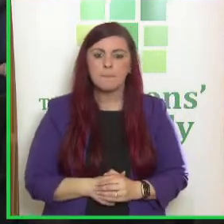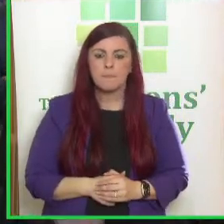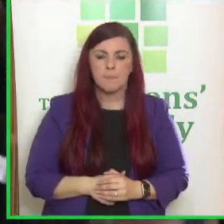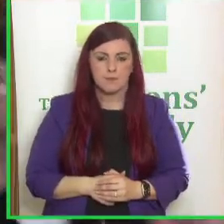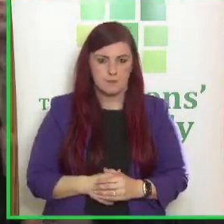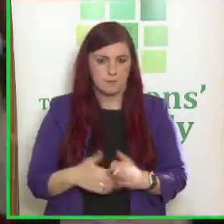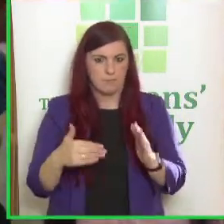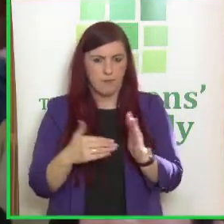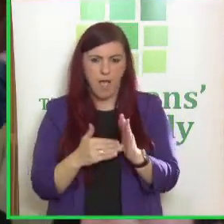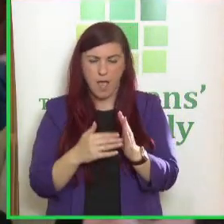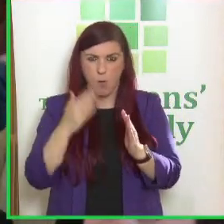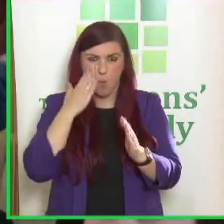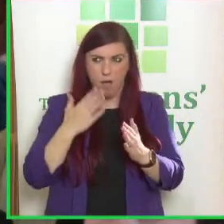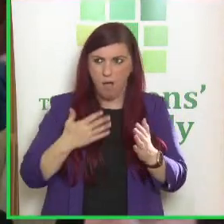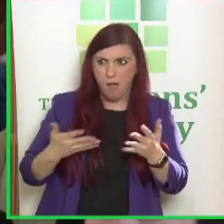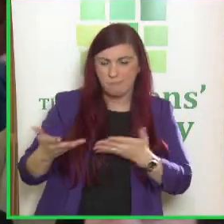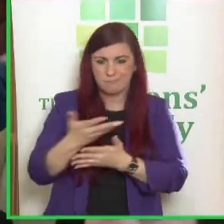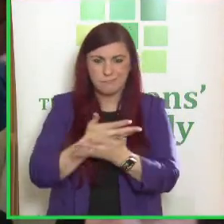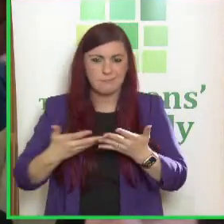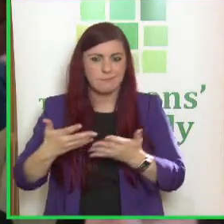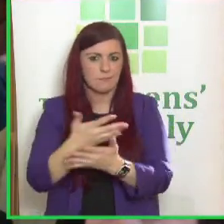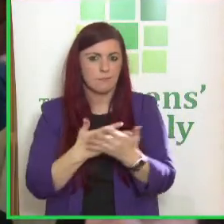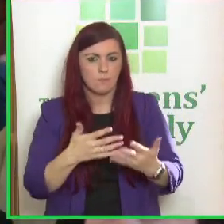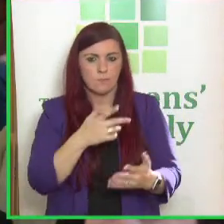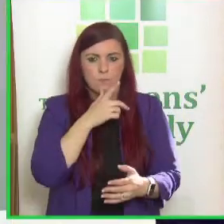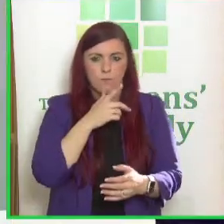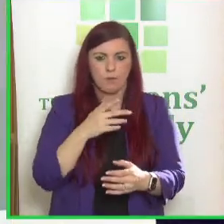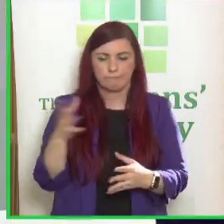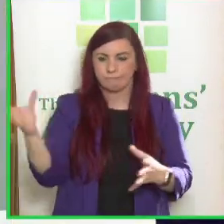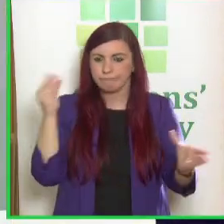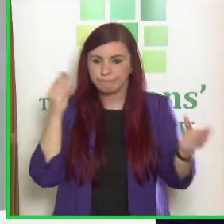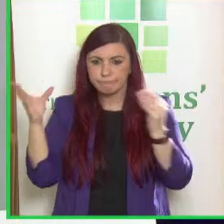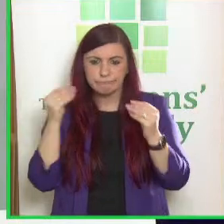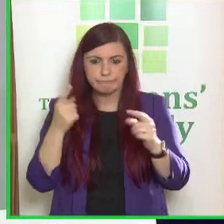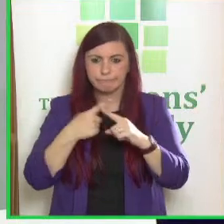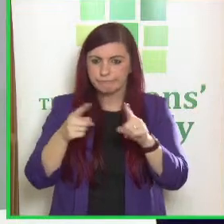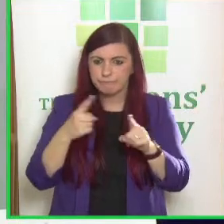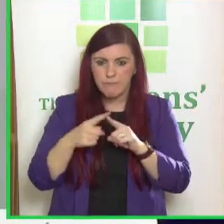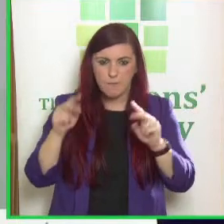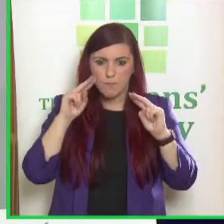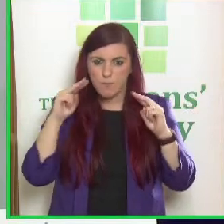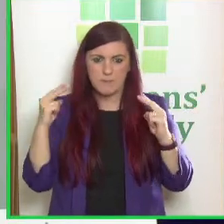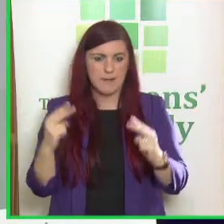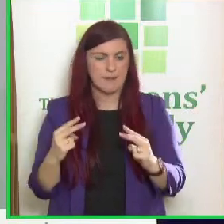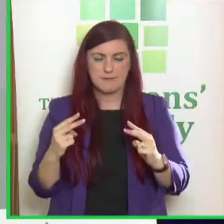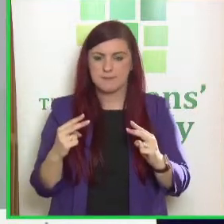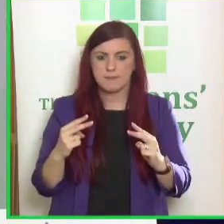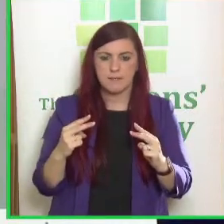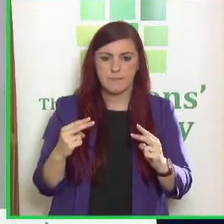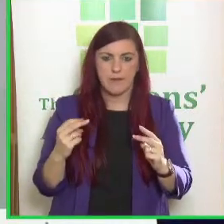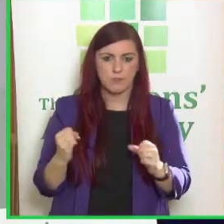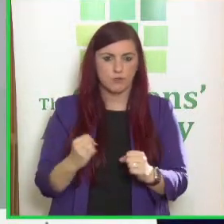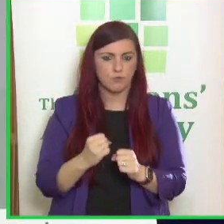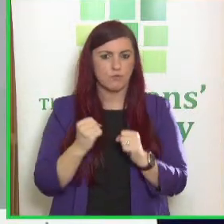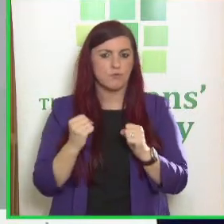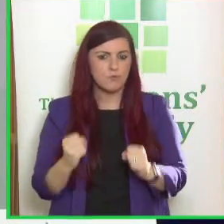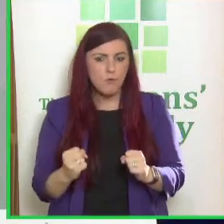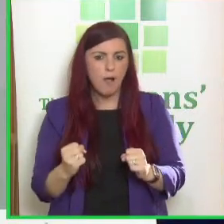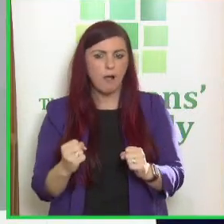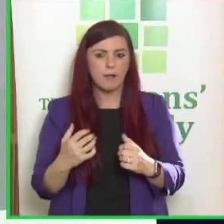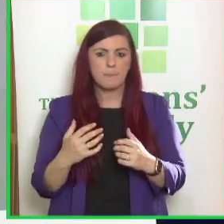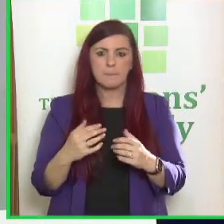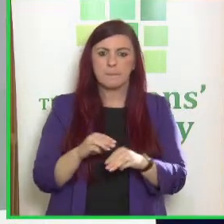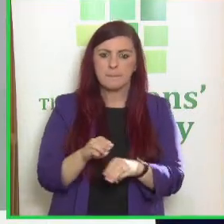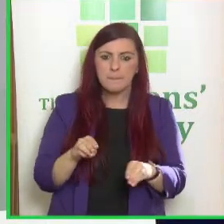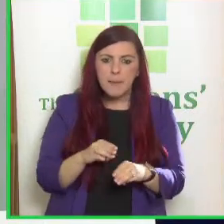all of our deliberations and all of our experiences, we've heard from over those 7 months, many strong stories of people